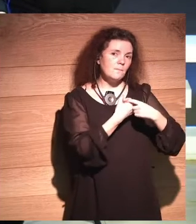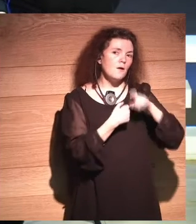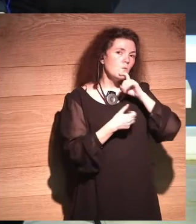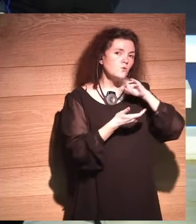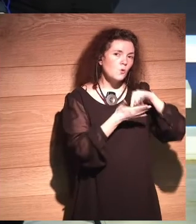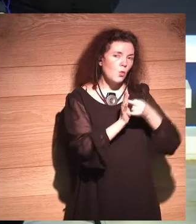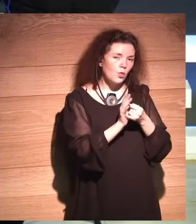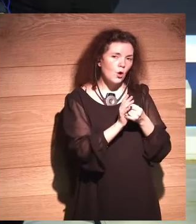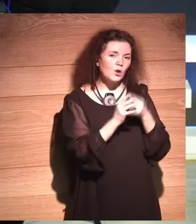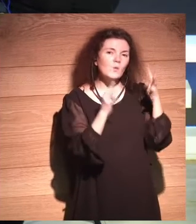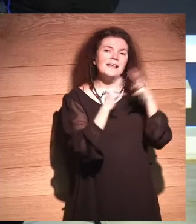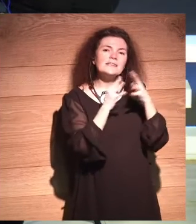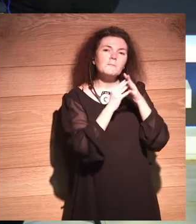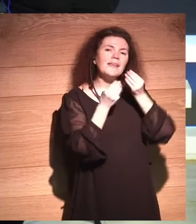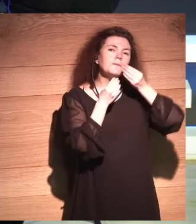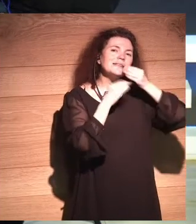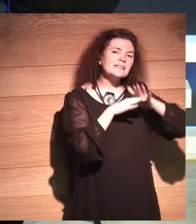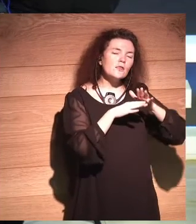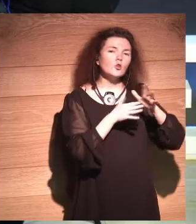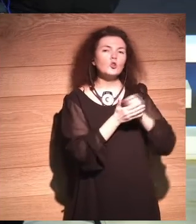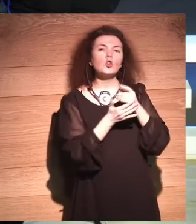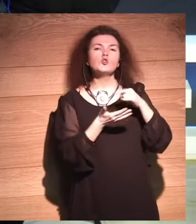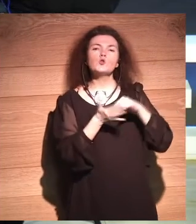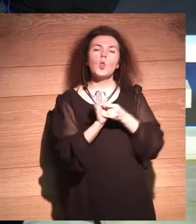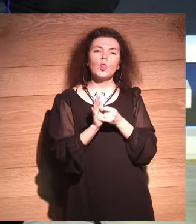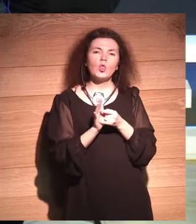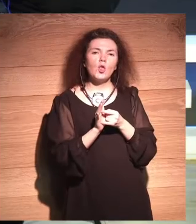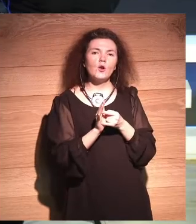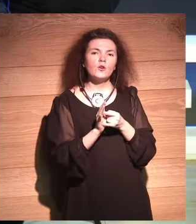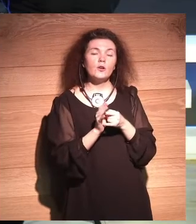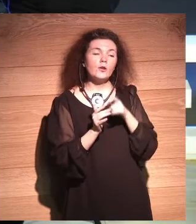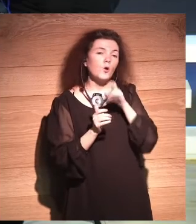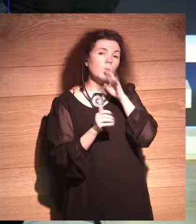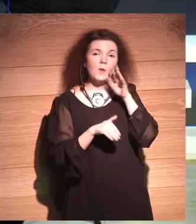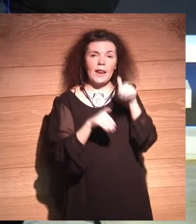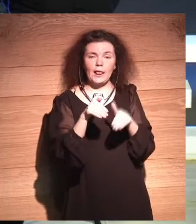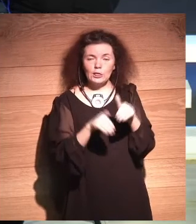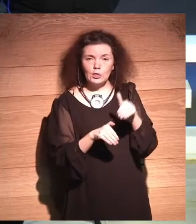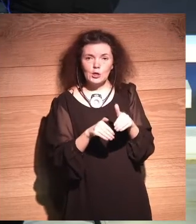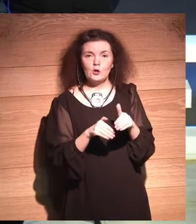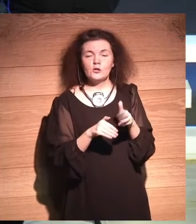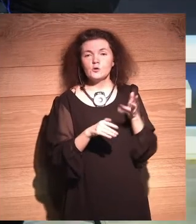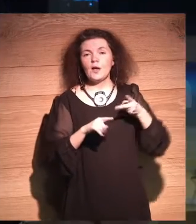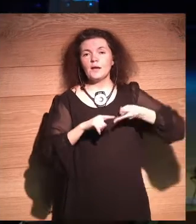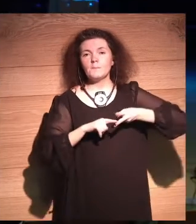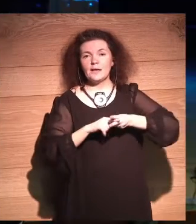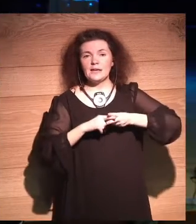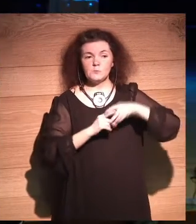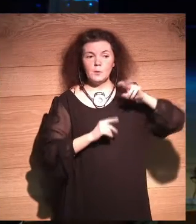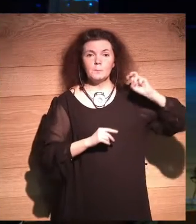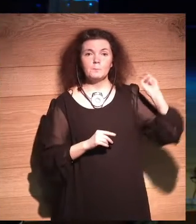of those participating in a representative scheme? This is solved by elections and